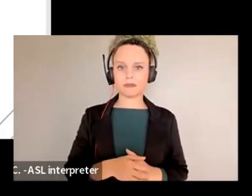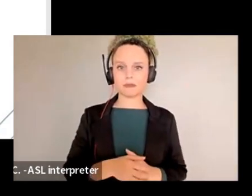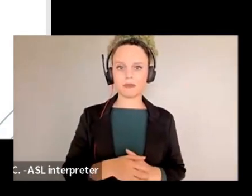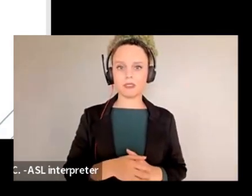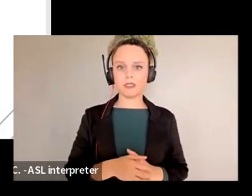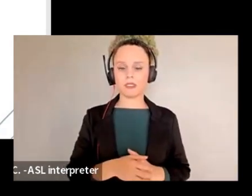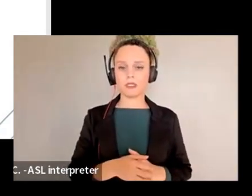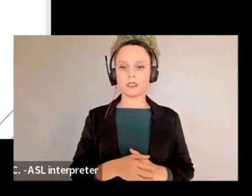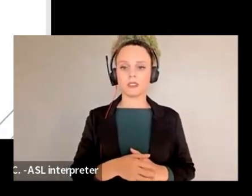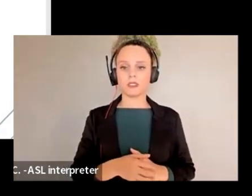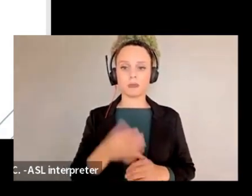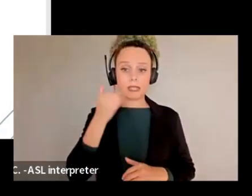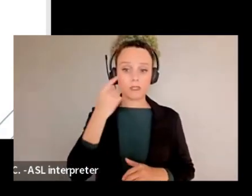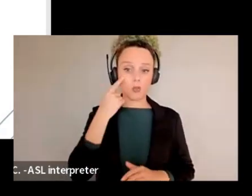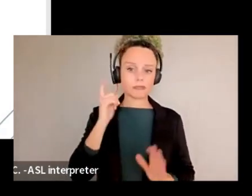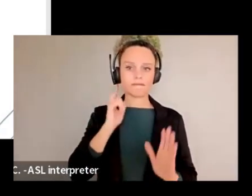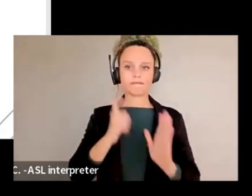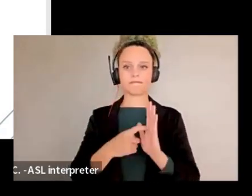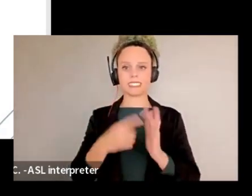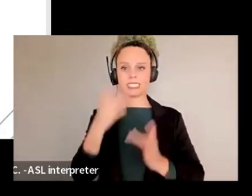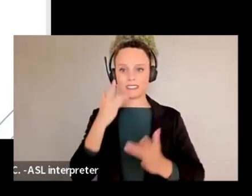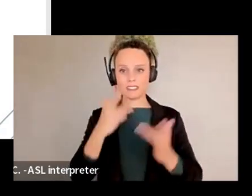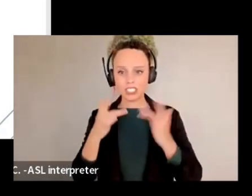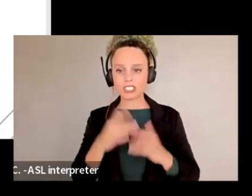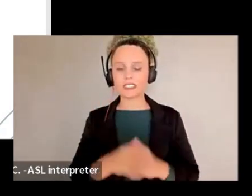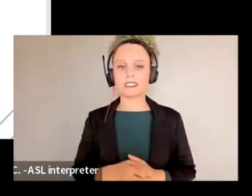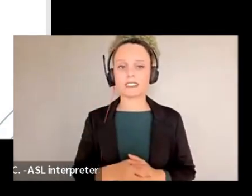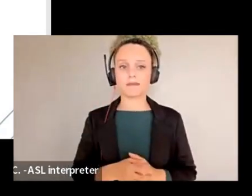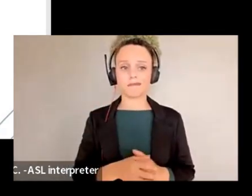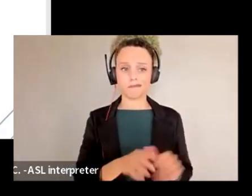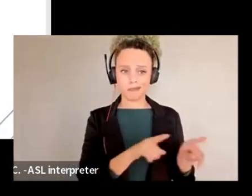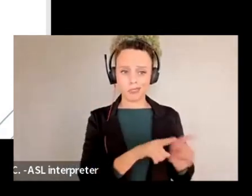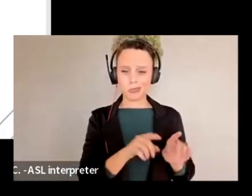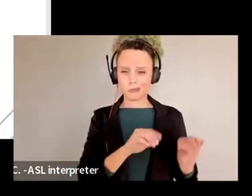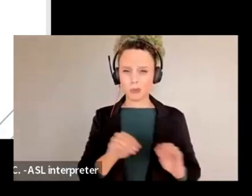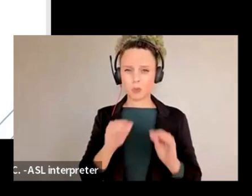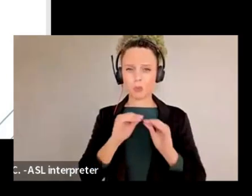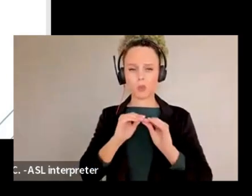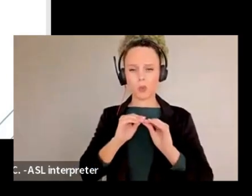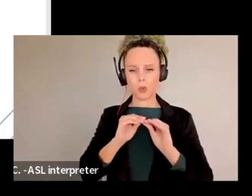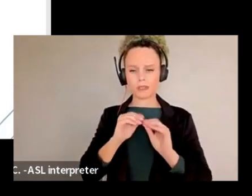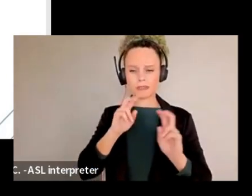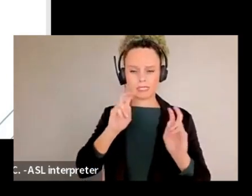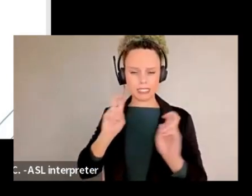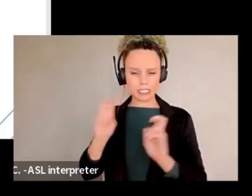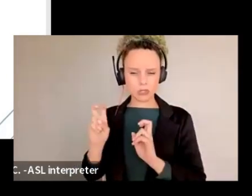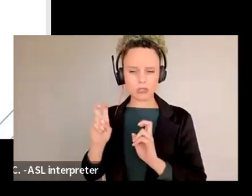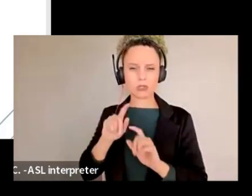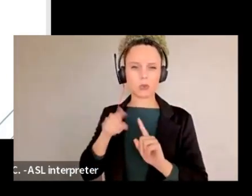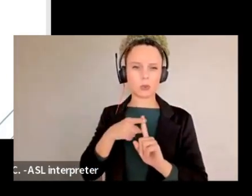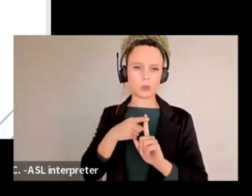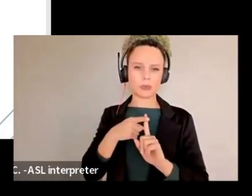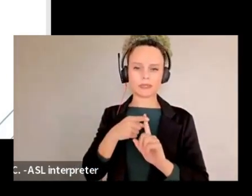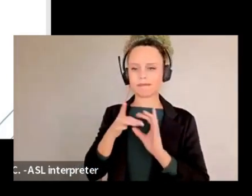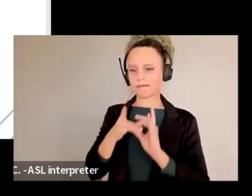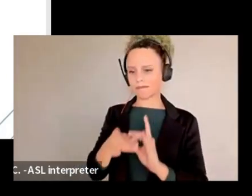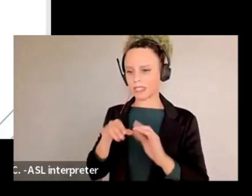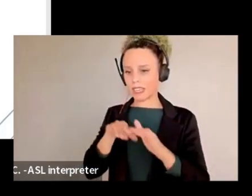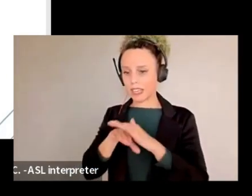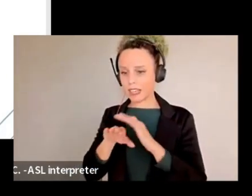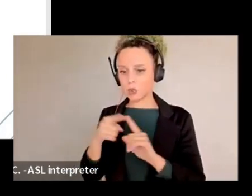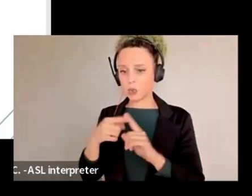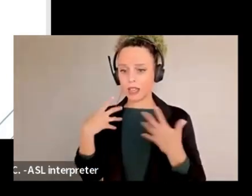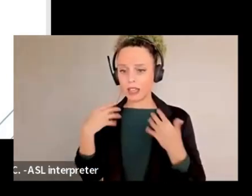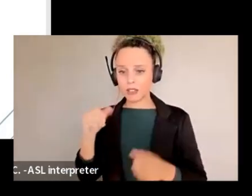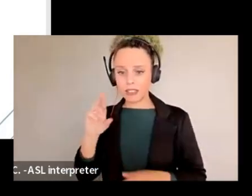laboratory marks is often better indicators of deficiencies in this population, which then goes